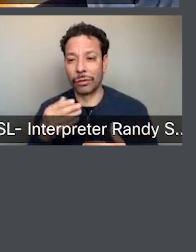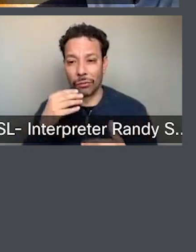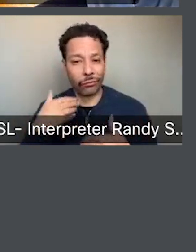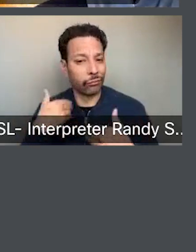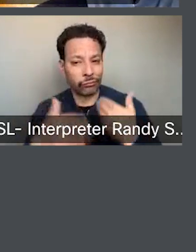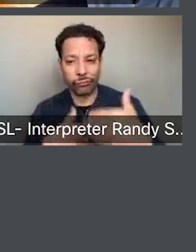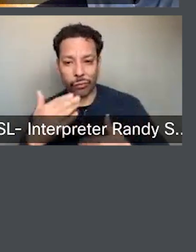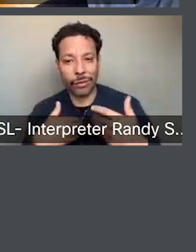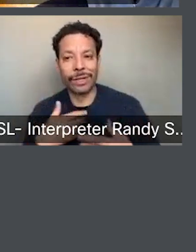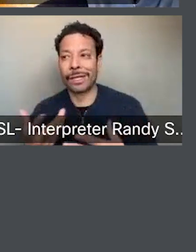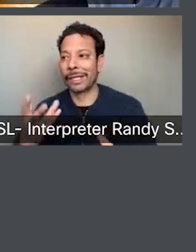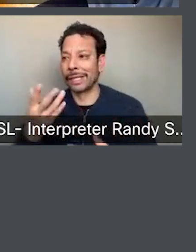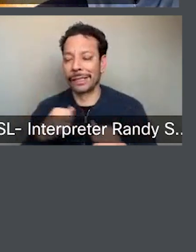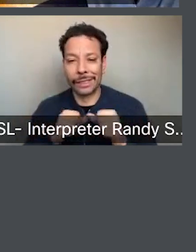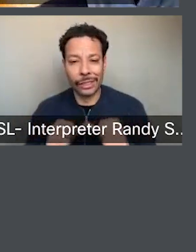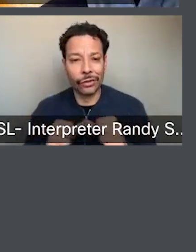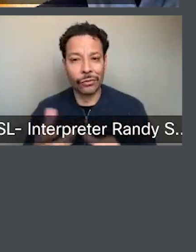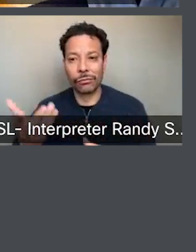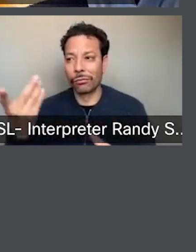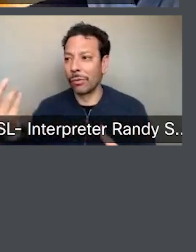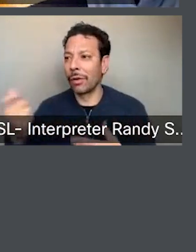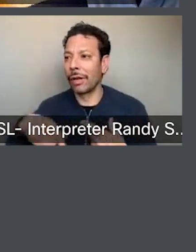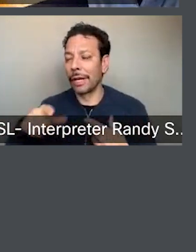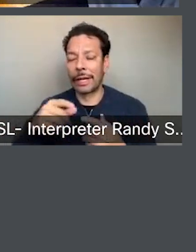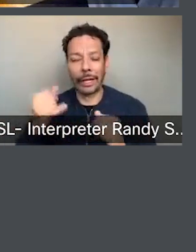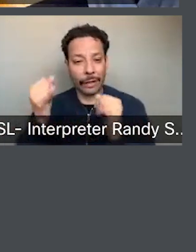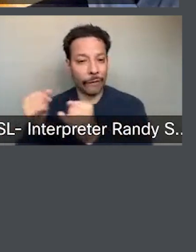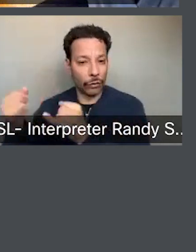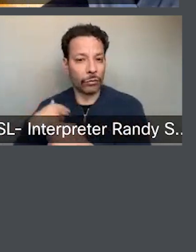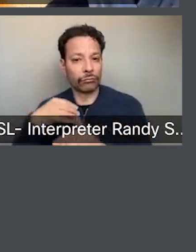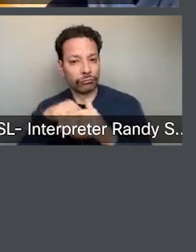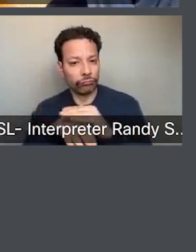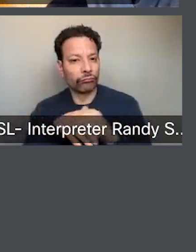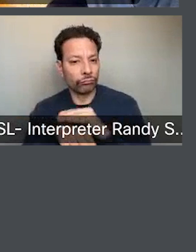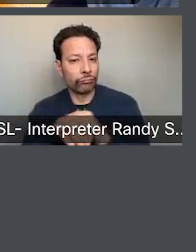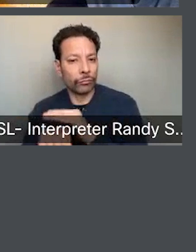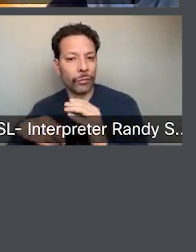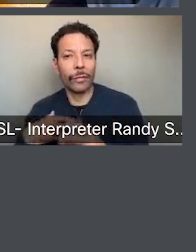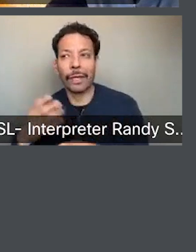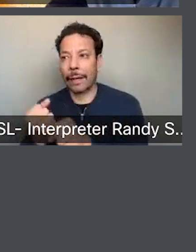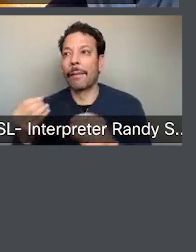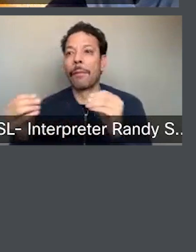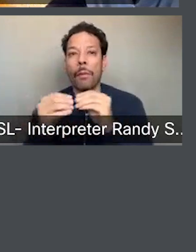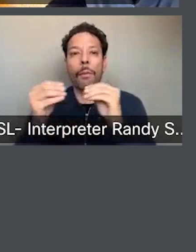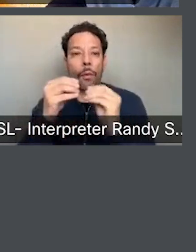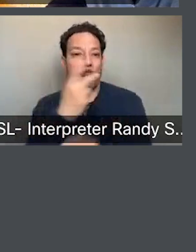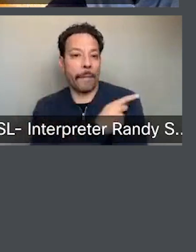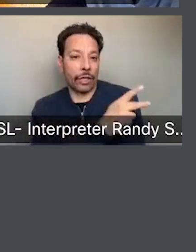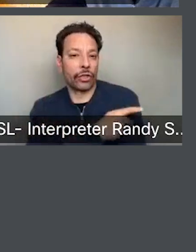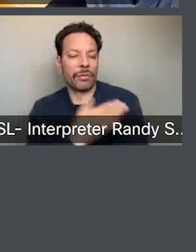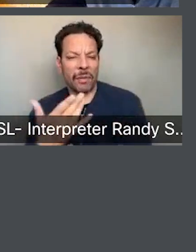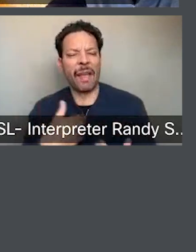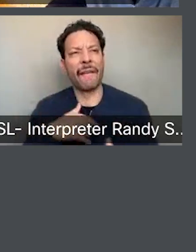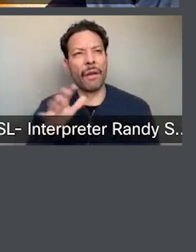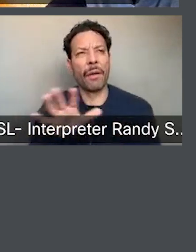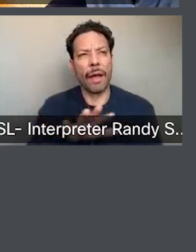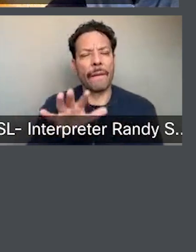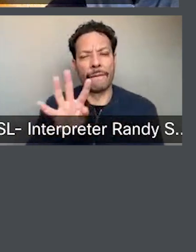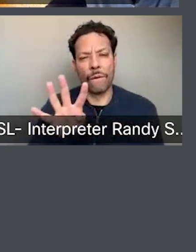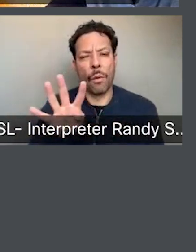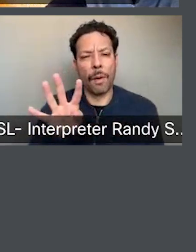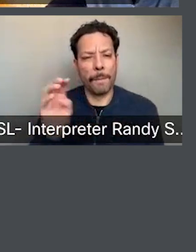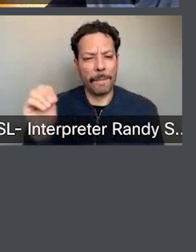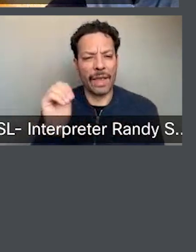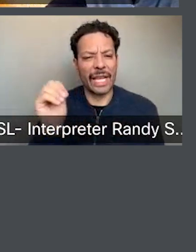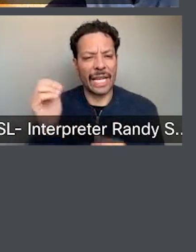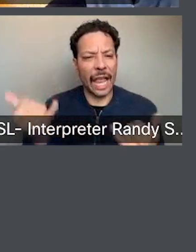enroll individuals, and because we continue to receive more patients. So we probably have around 4 million right